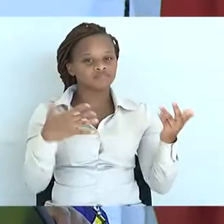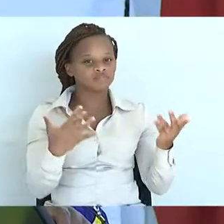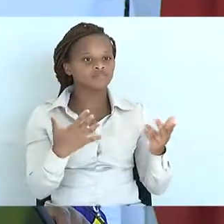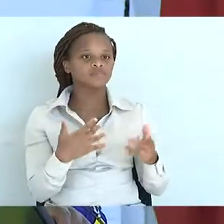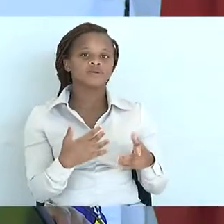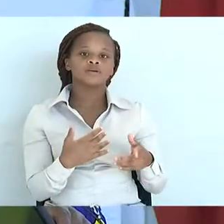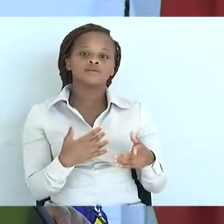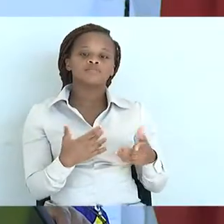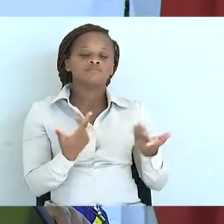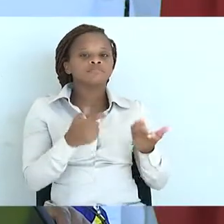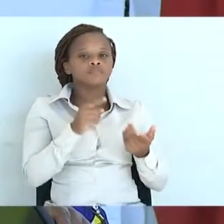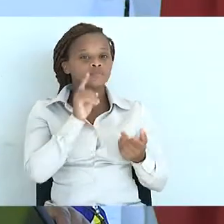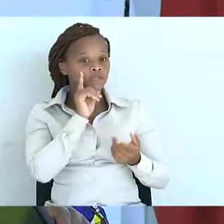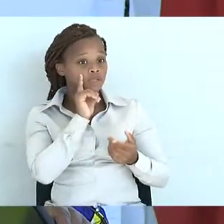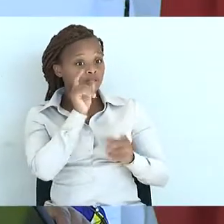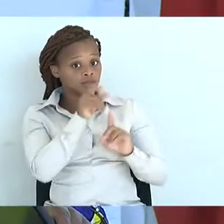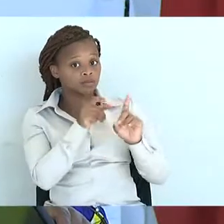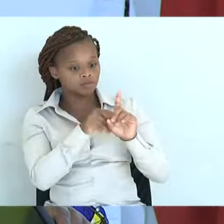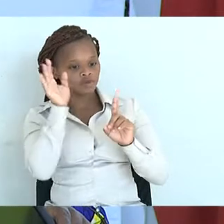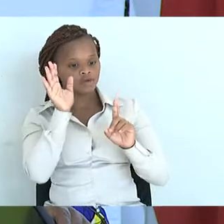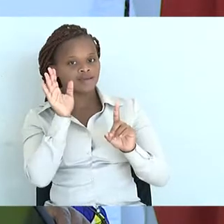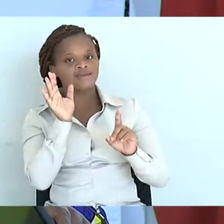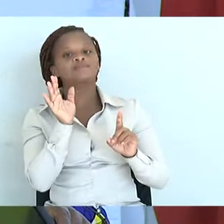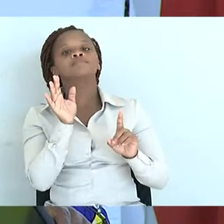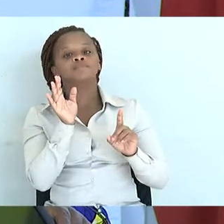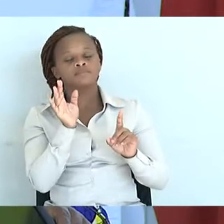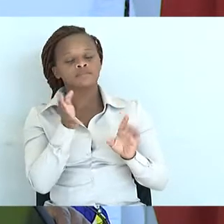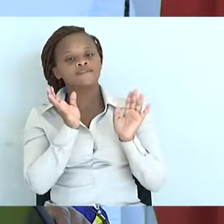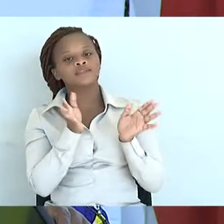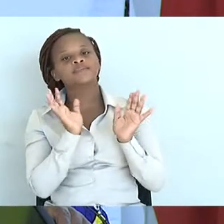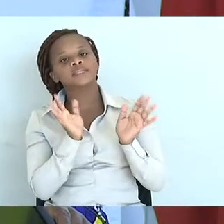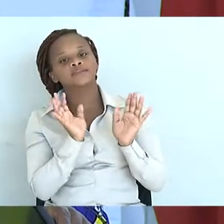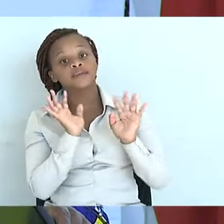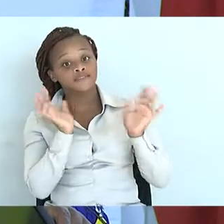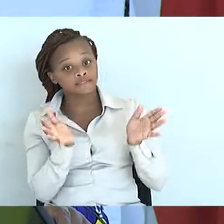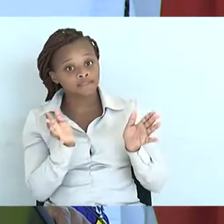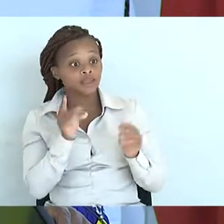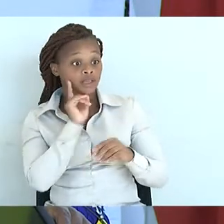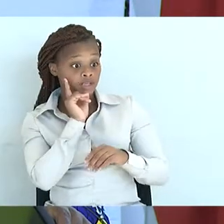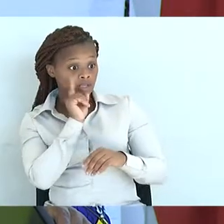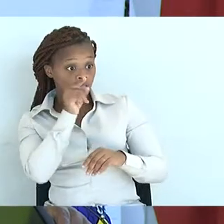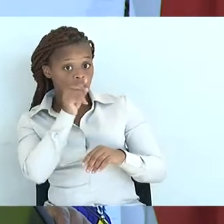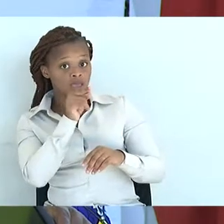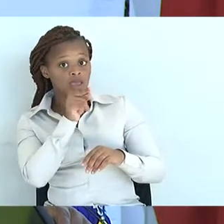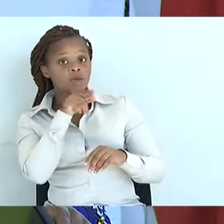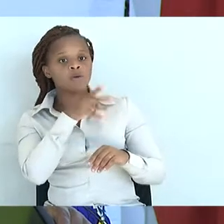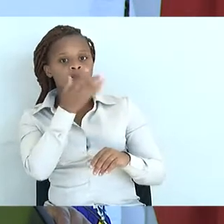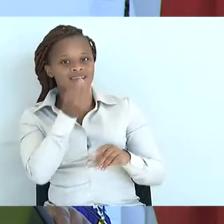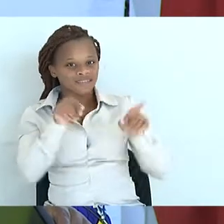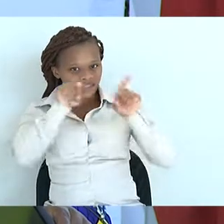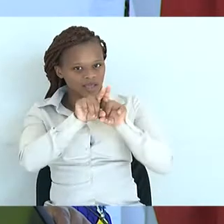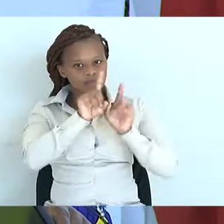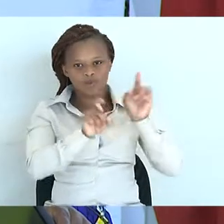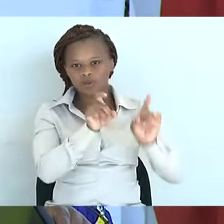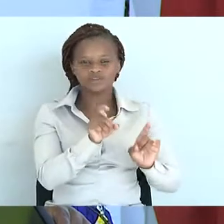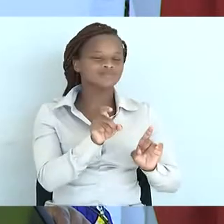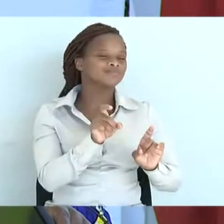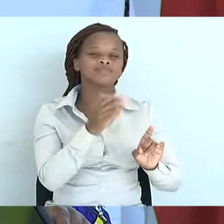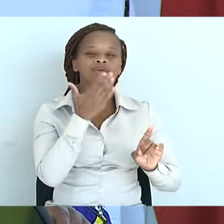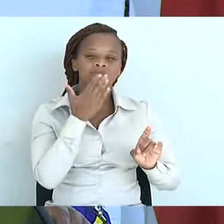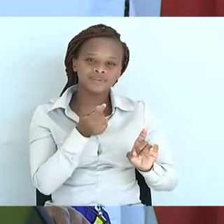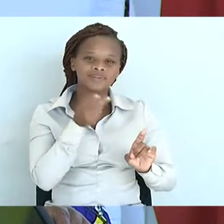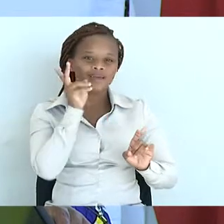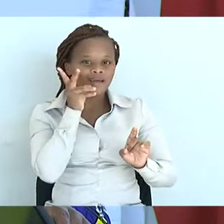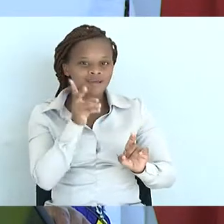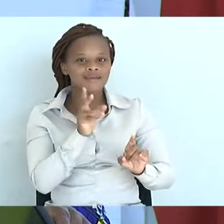osekuphawuliwe ngako nosekubuziwe, siyacela ukuthi ungakuphindi,